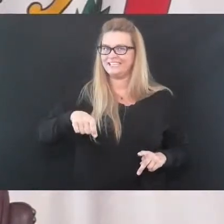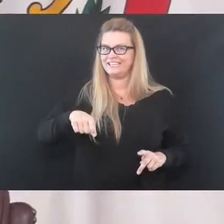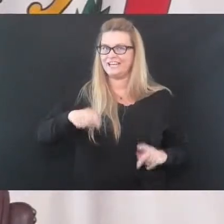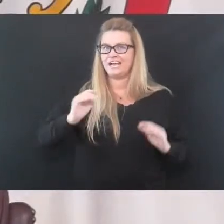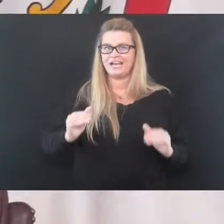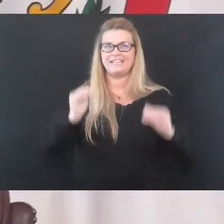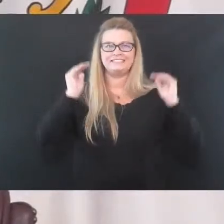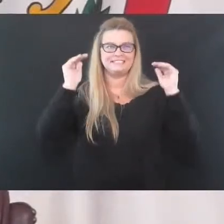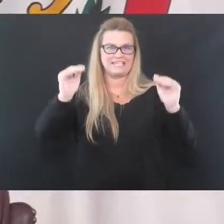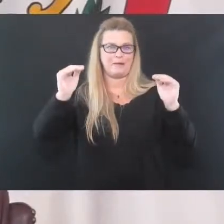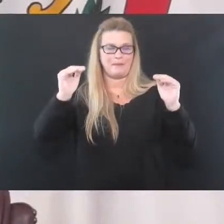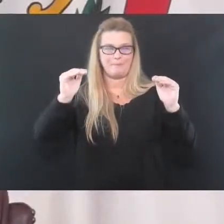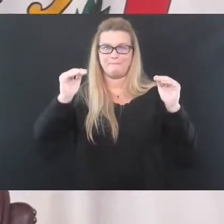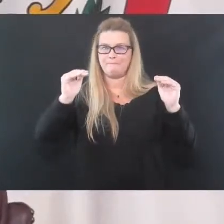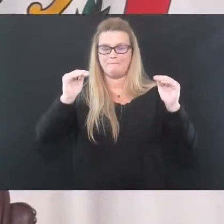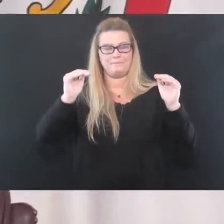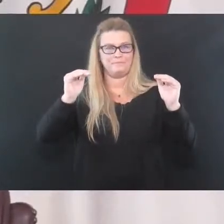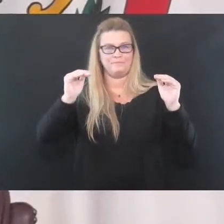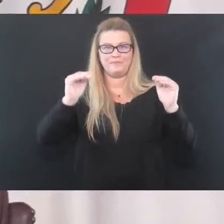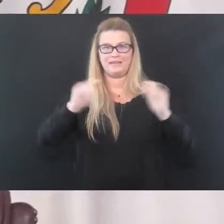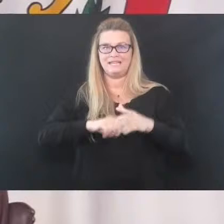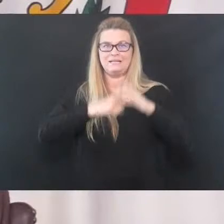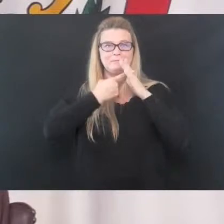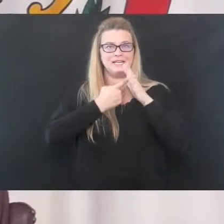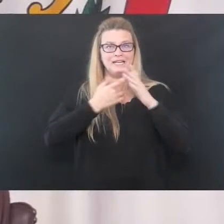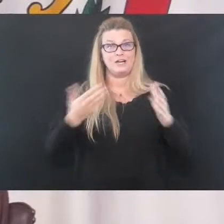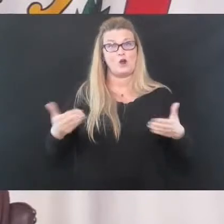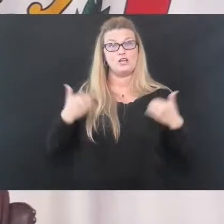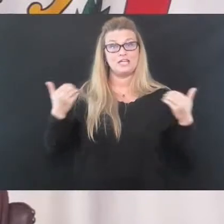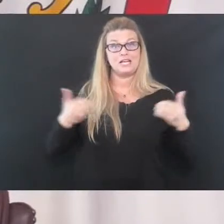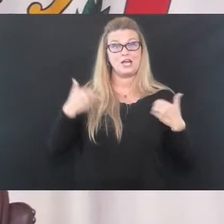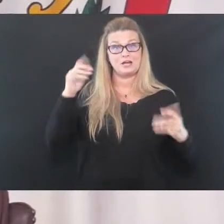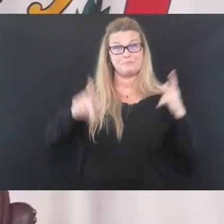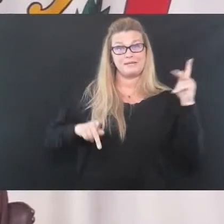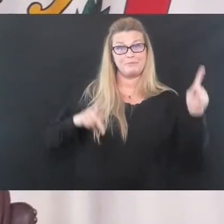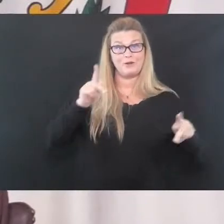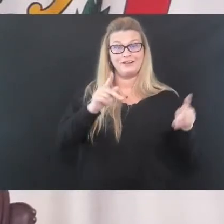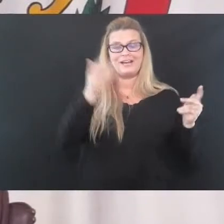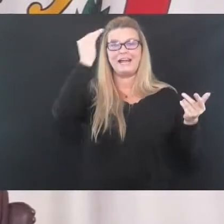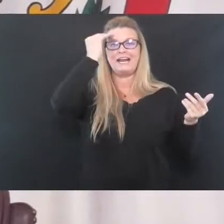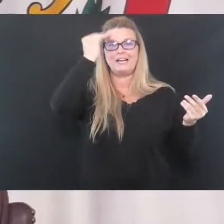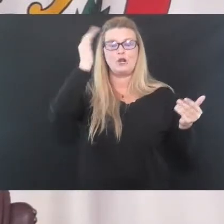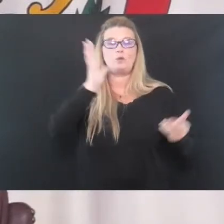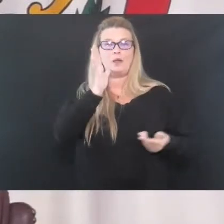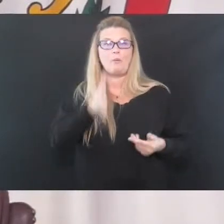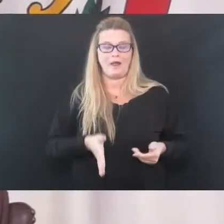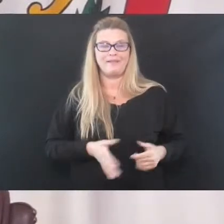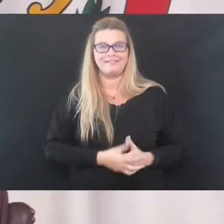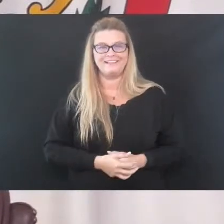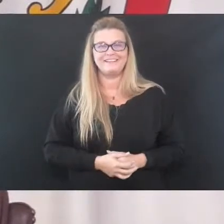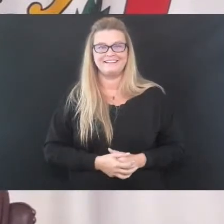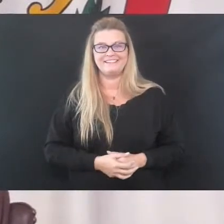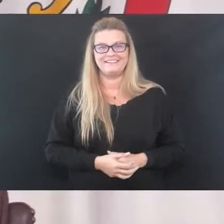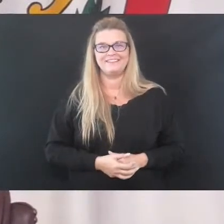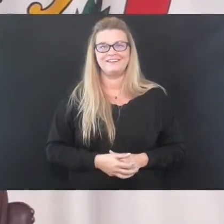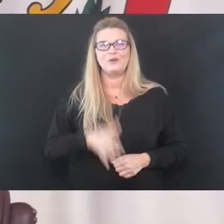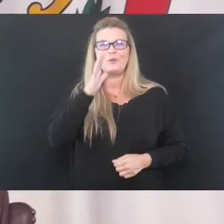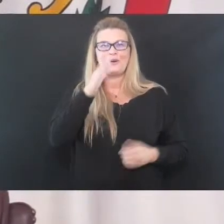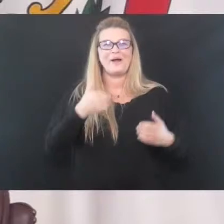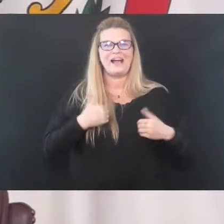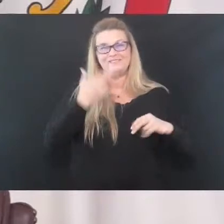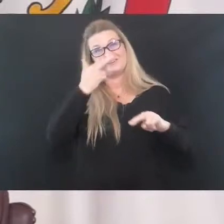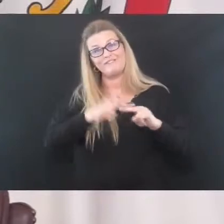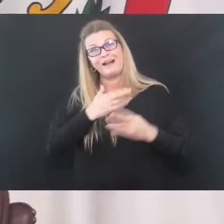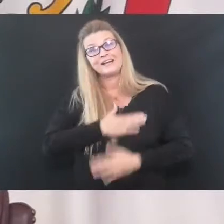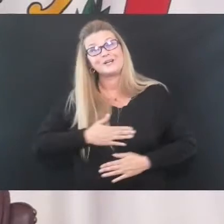step up right out of the get-go are our young folks, and I know they're going to do it, and we're going to have some fun with